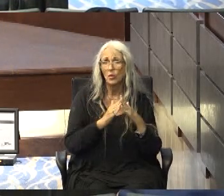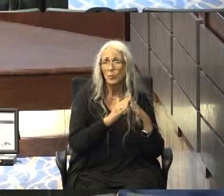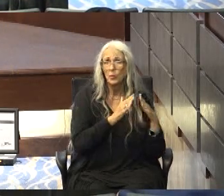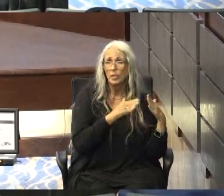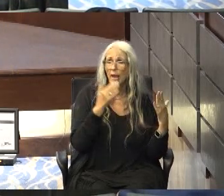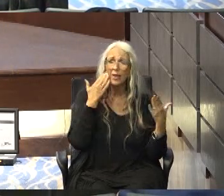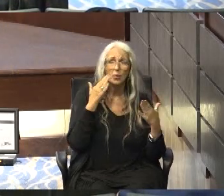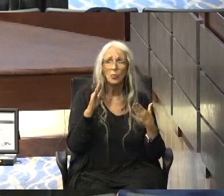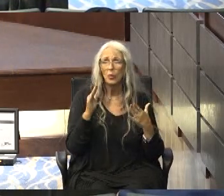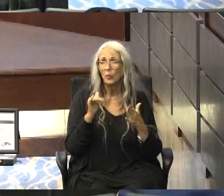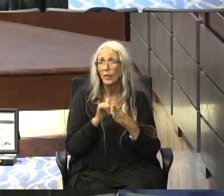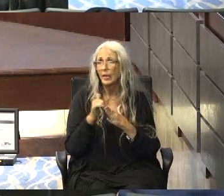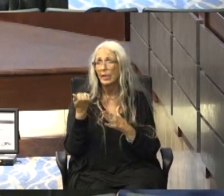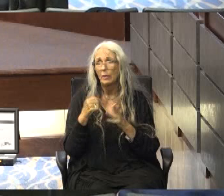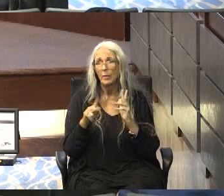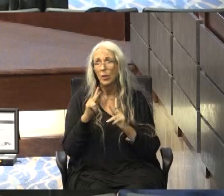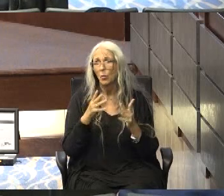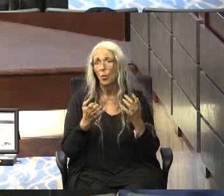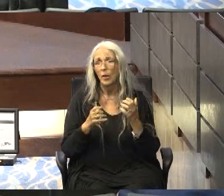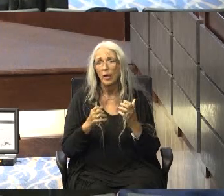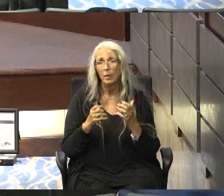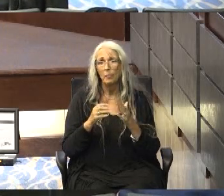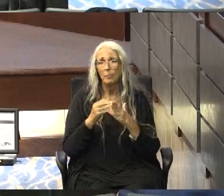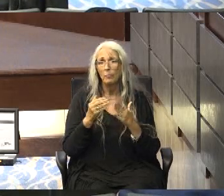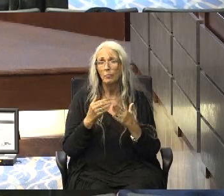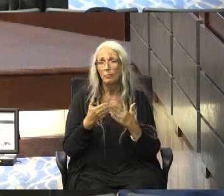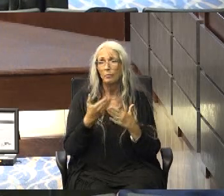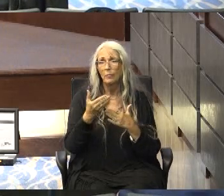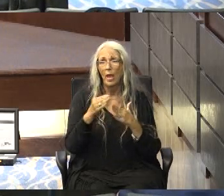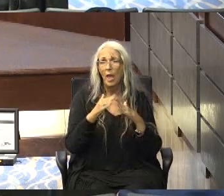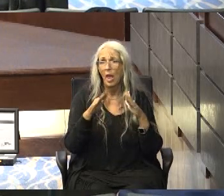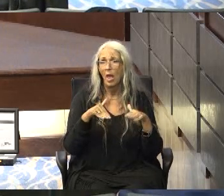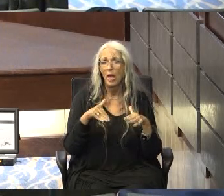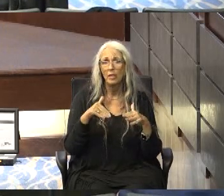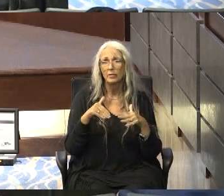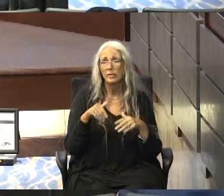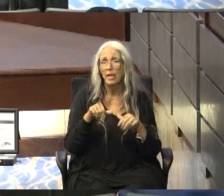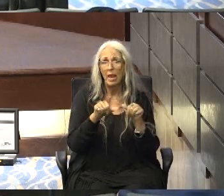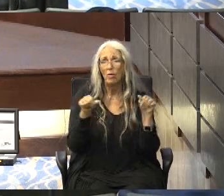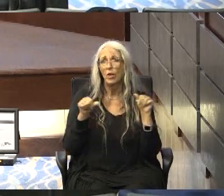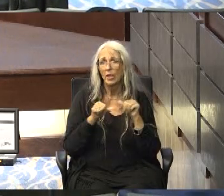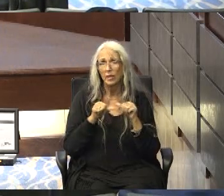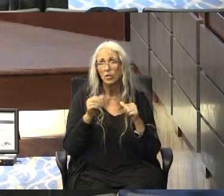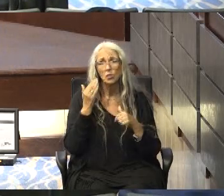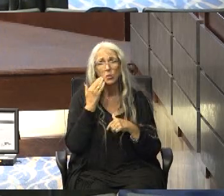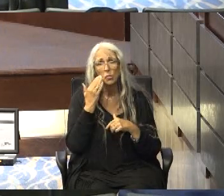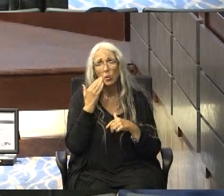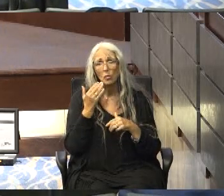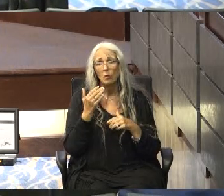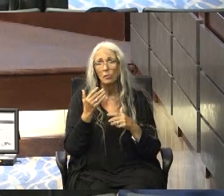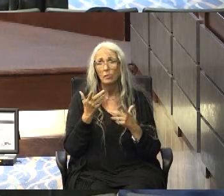anybody would want to develop in a neighborhood or in a community or in a city that